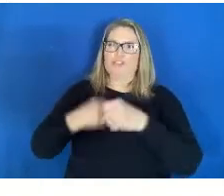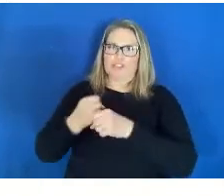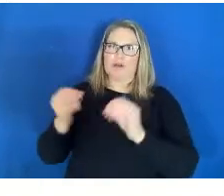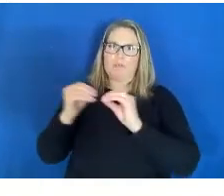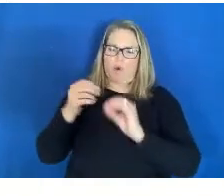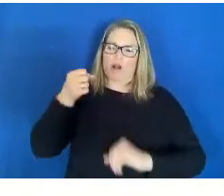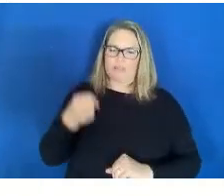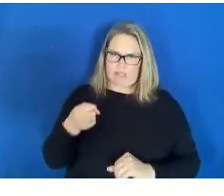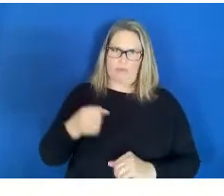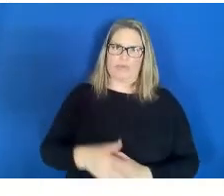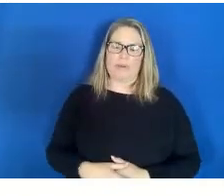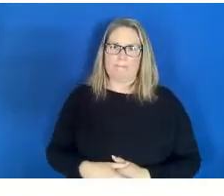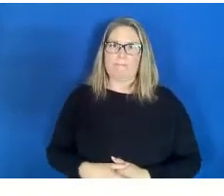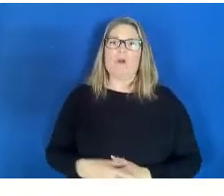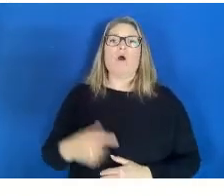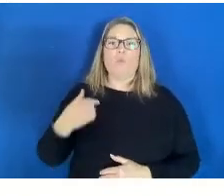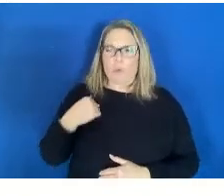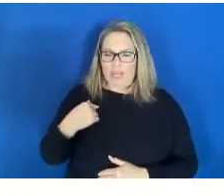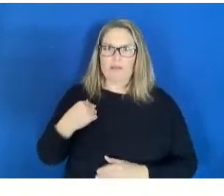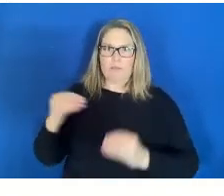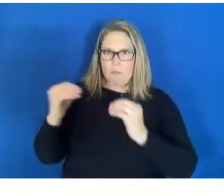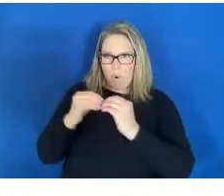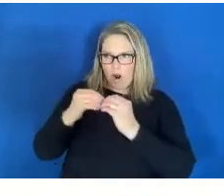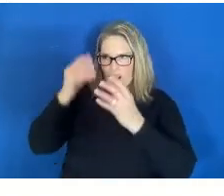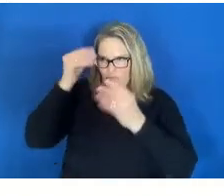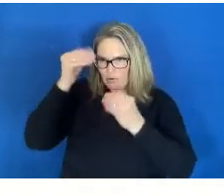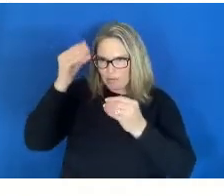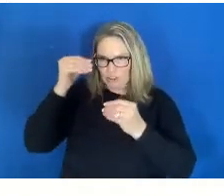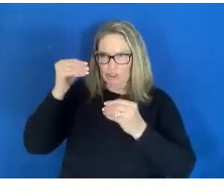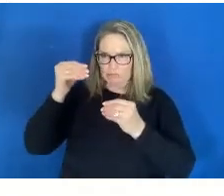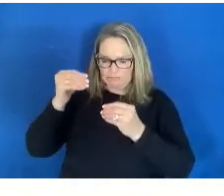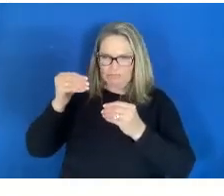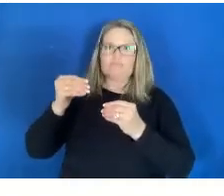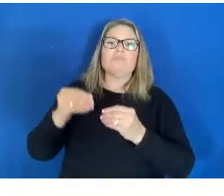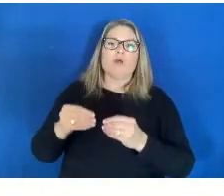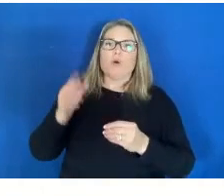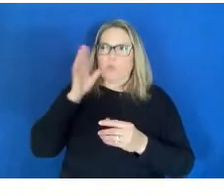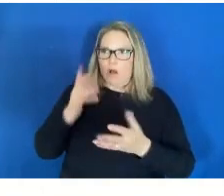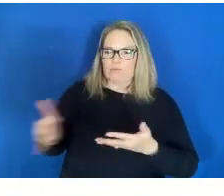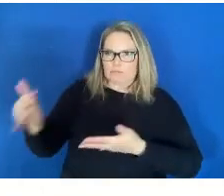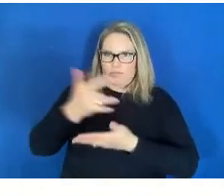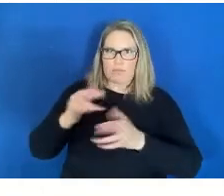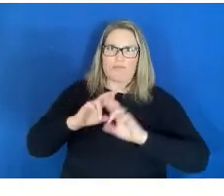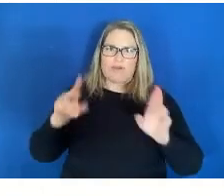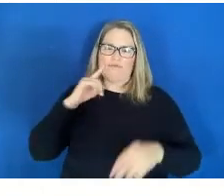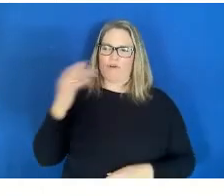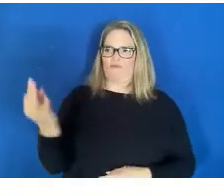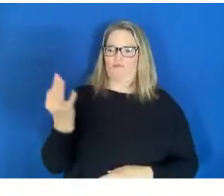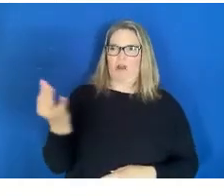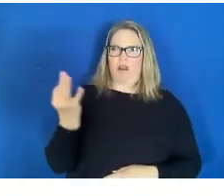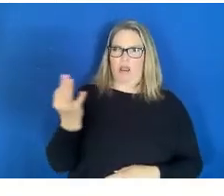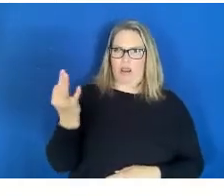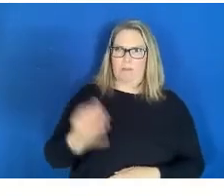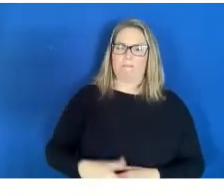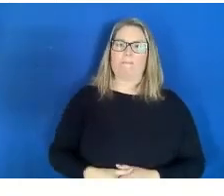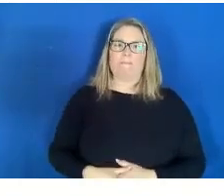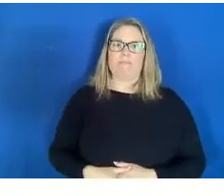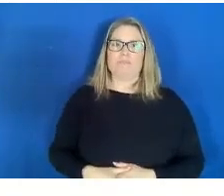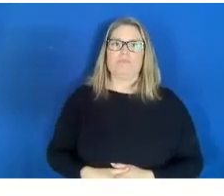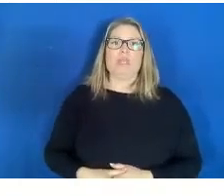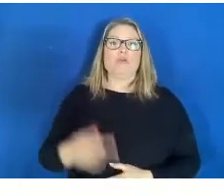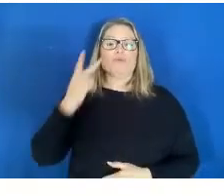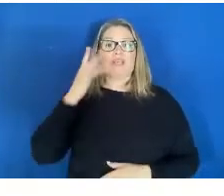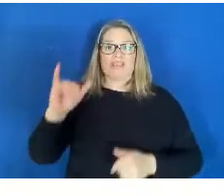Updated surveys are being conducted this week, with the report available Friday. And if I can point people to the first